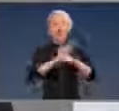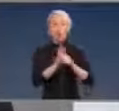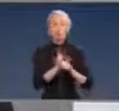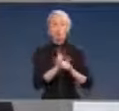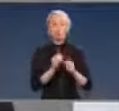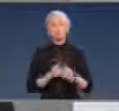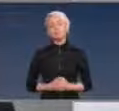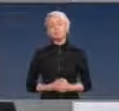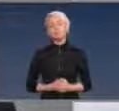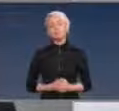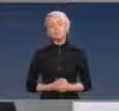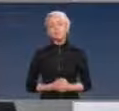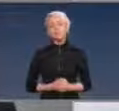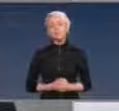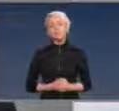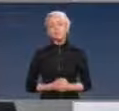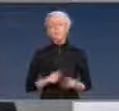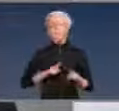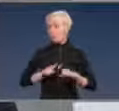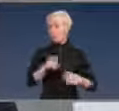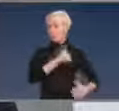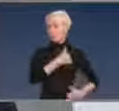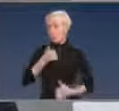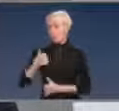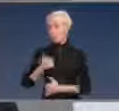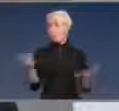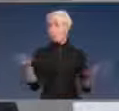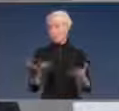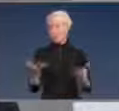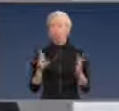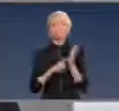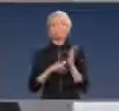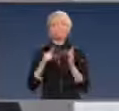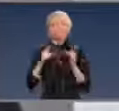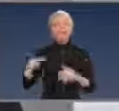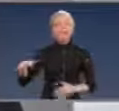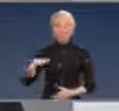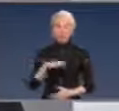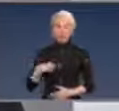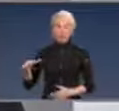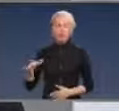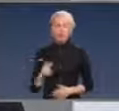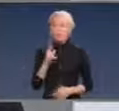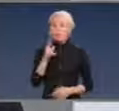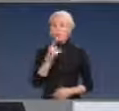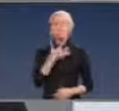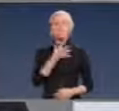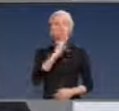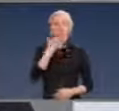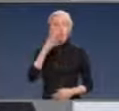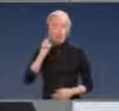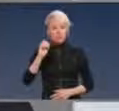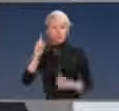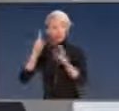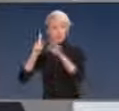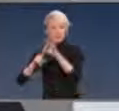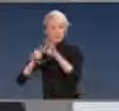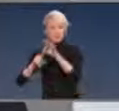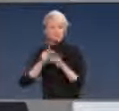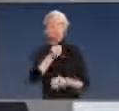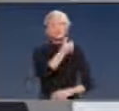those, are actually in Victoria. But we have 550, for example, in Queensland. We have